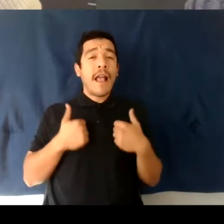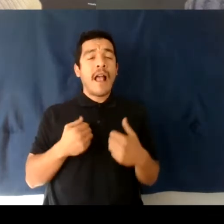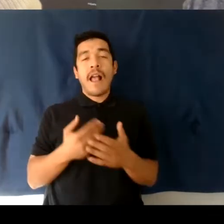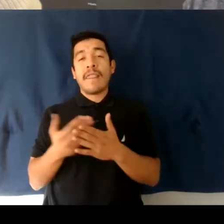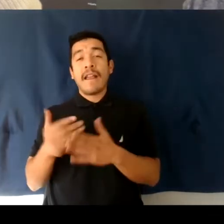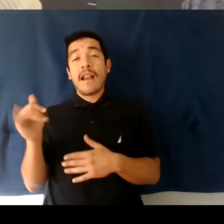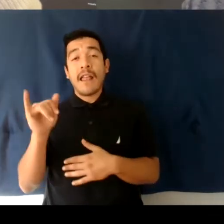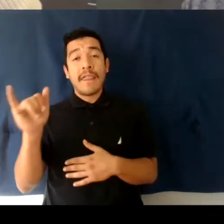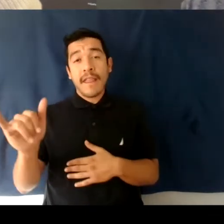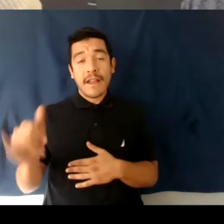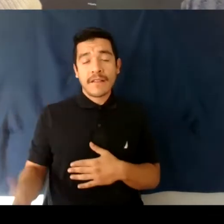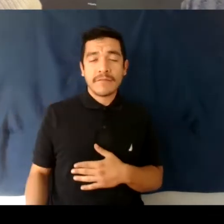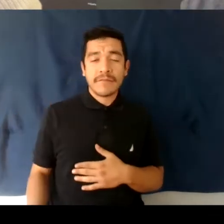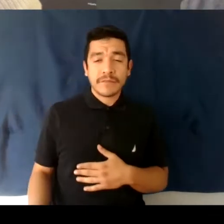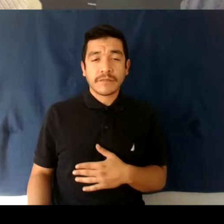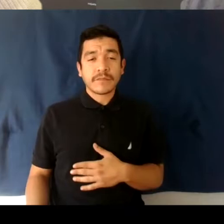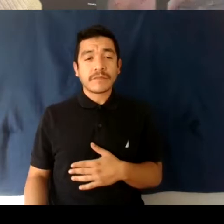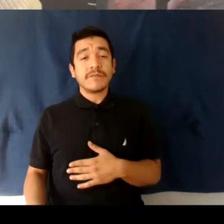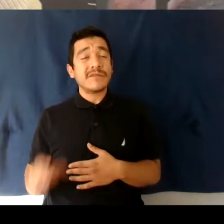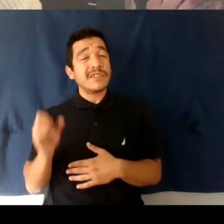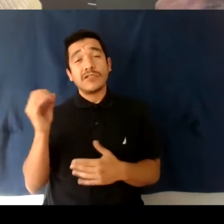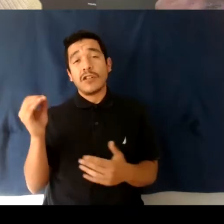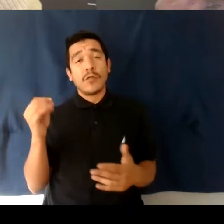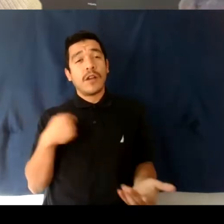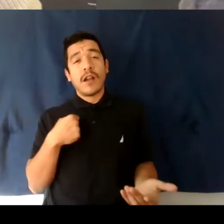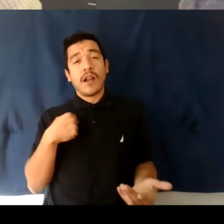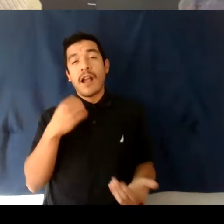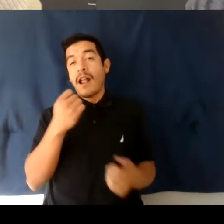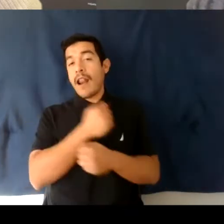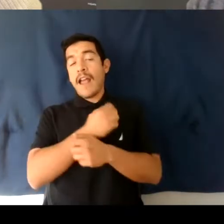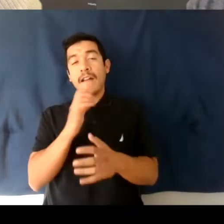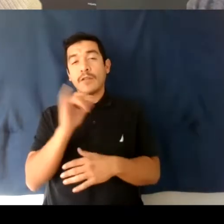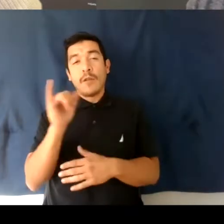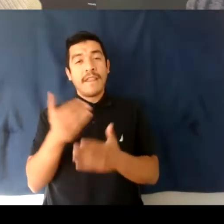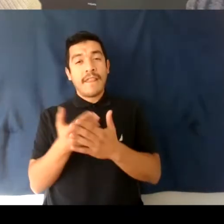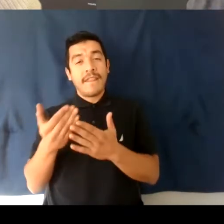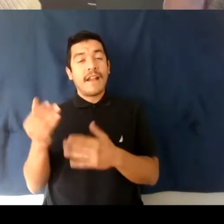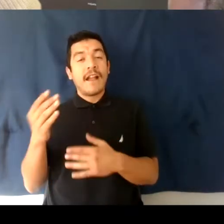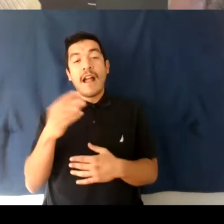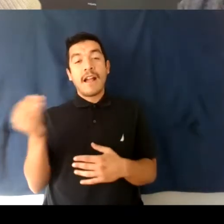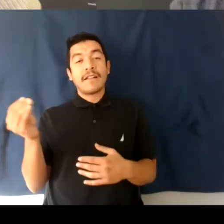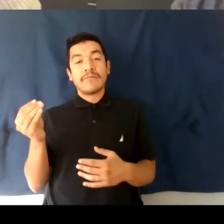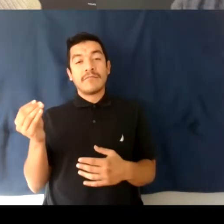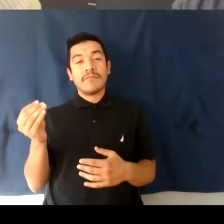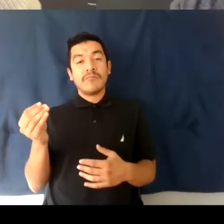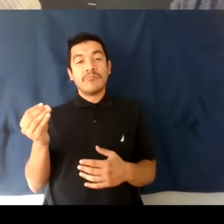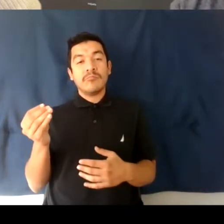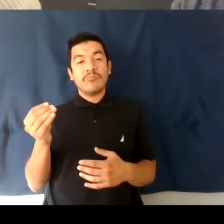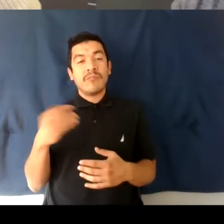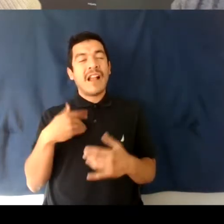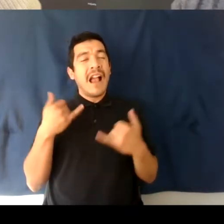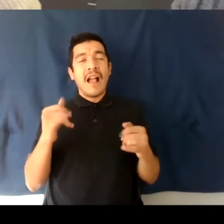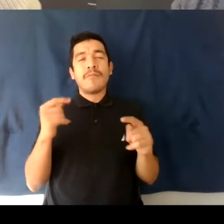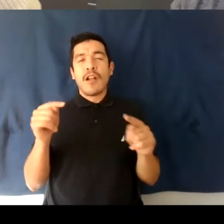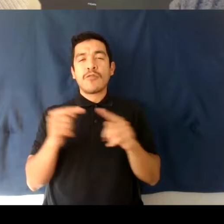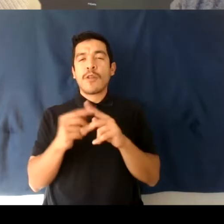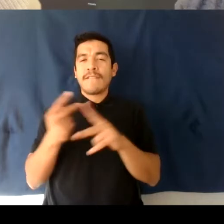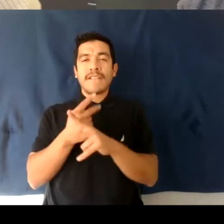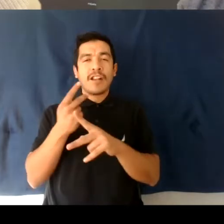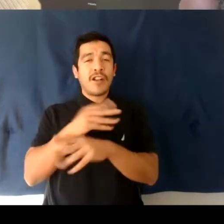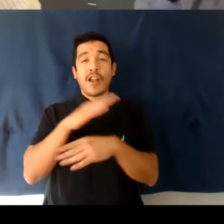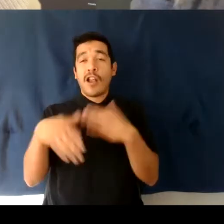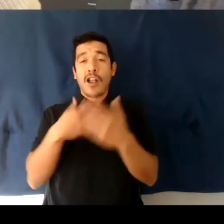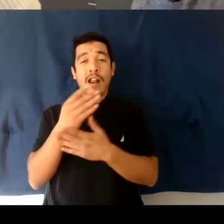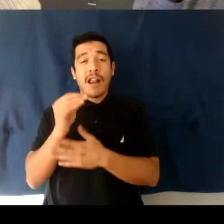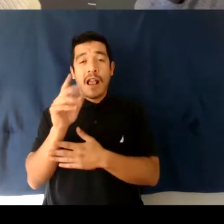that. So I love doing those things, and just I'm still trying to figure it all out.